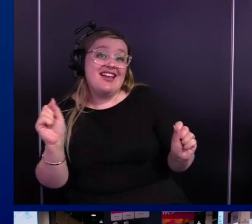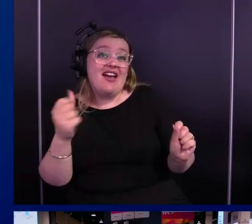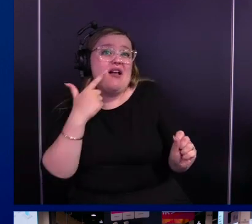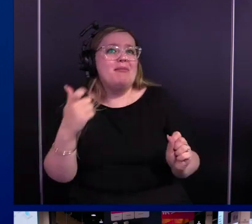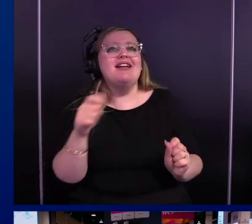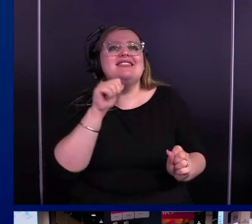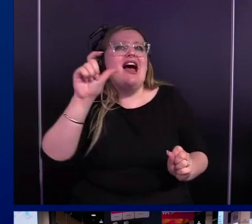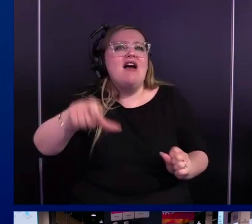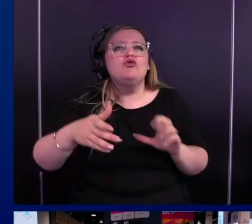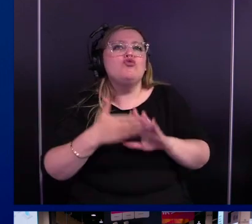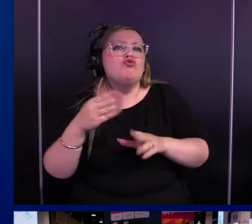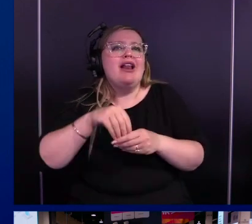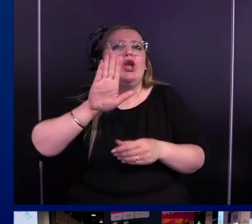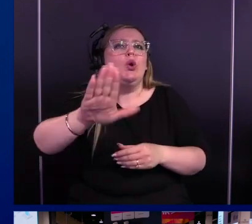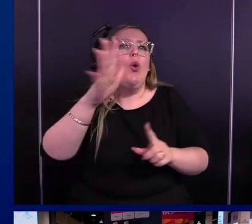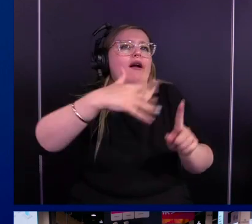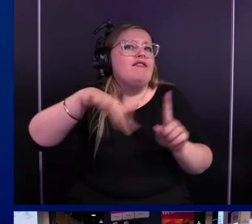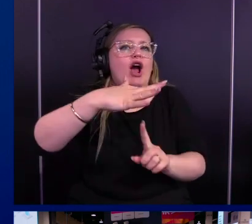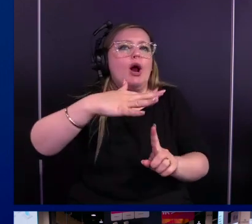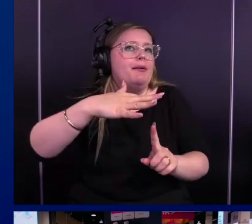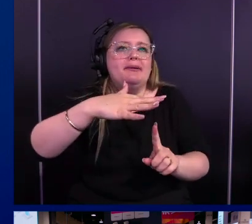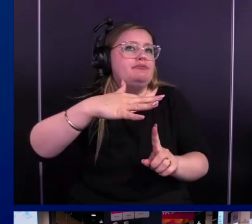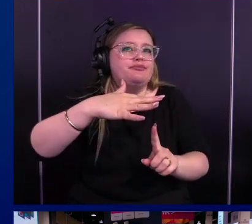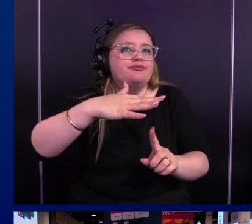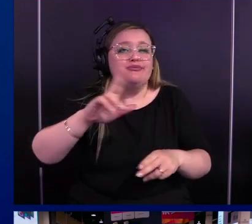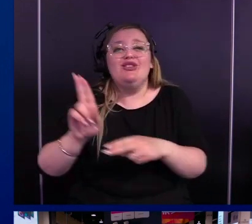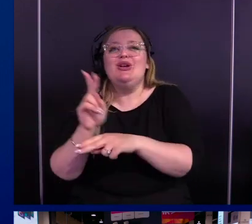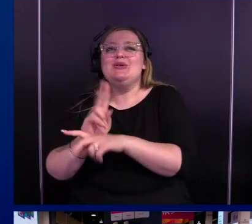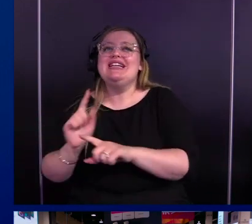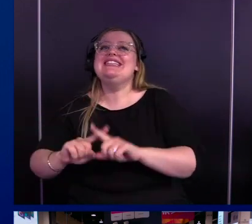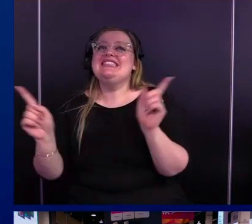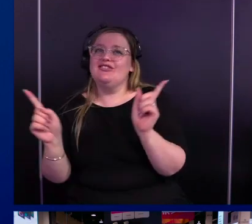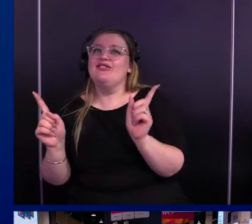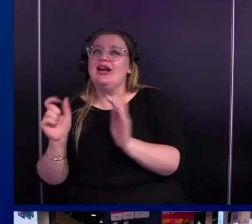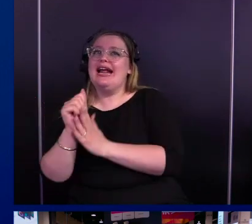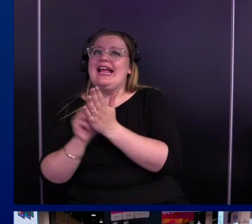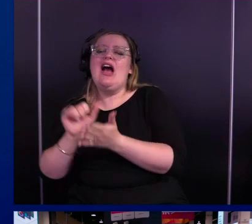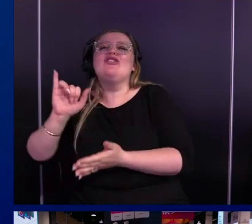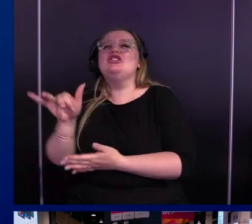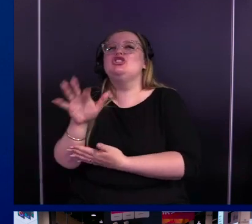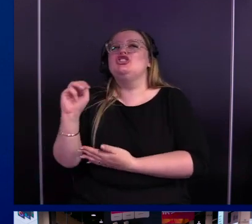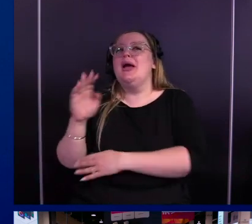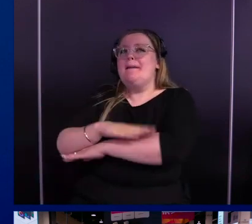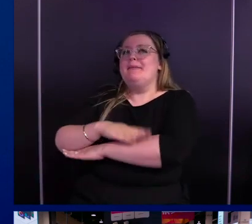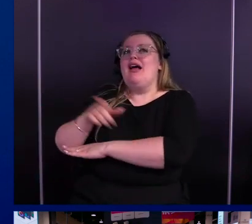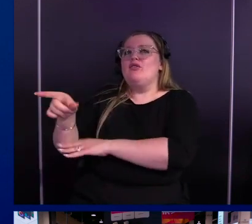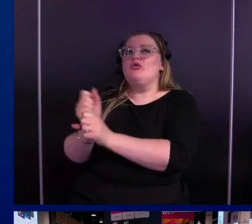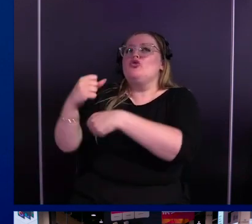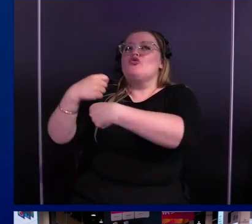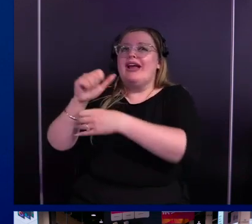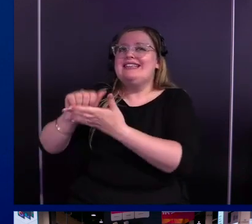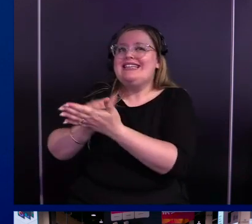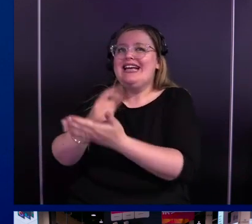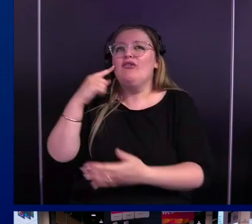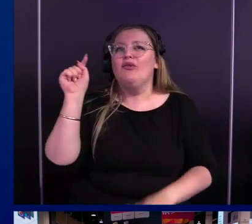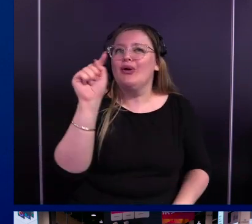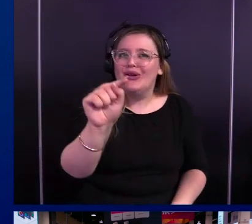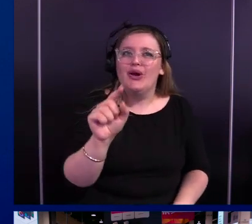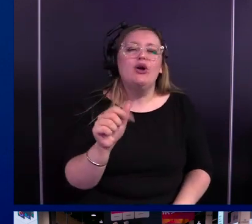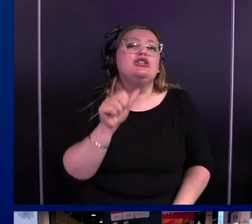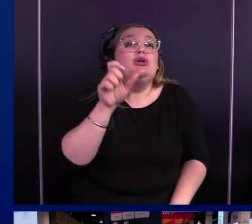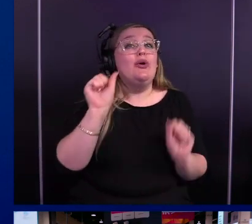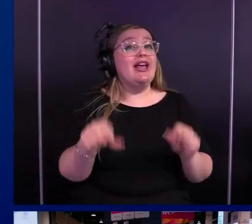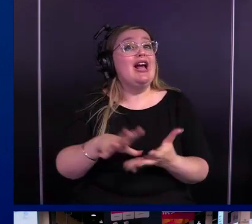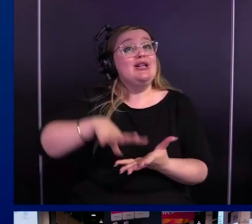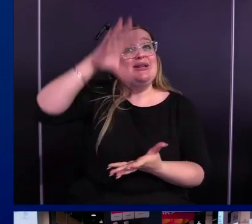challenges in your own environment. It's using a different the AWS account. Jam platform that creates it for you. So you can learn with confidence without